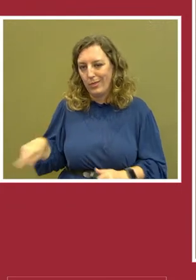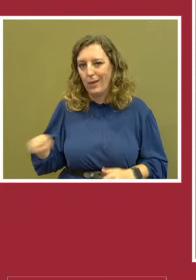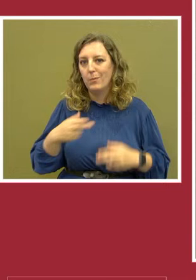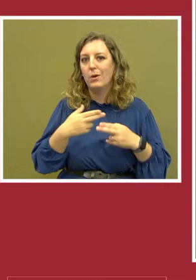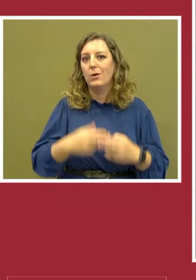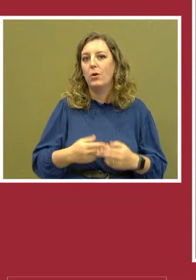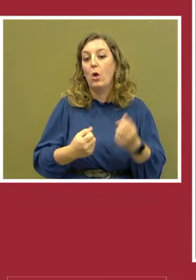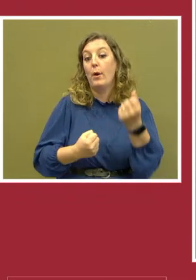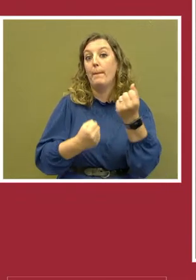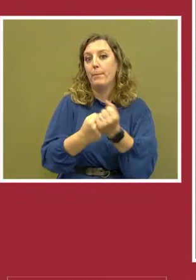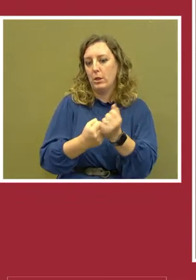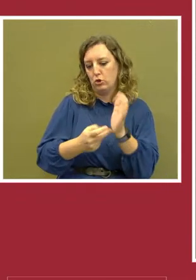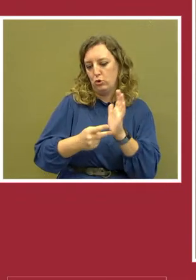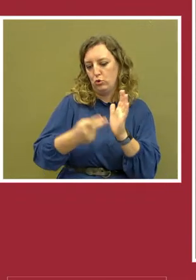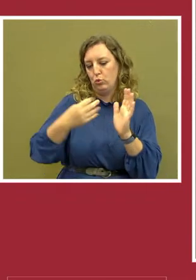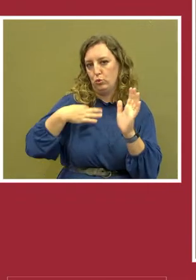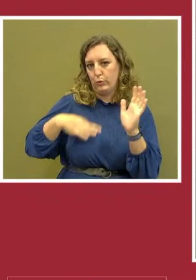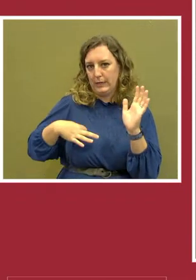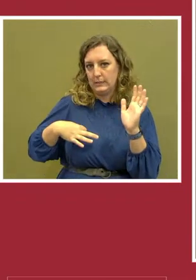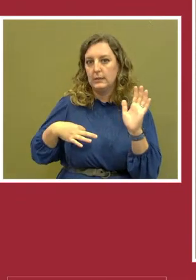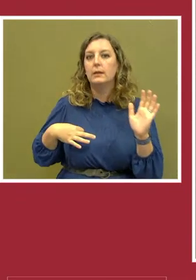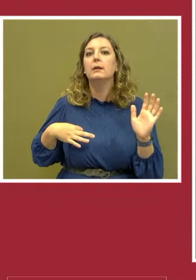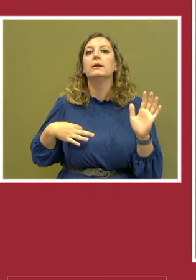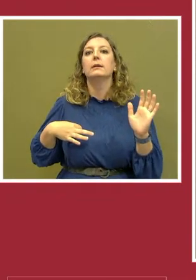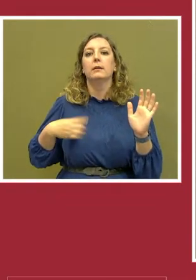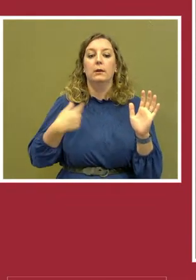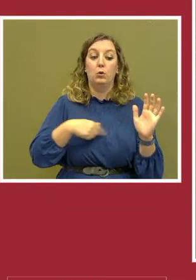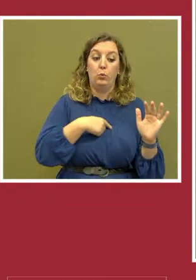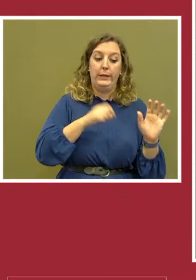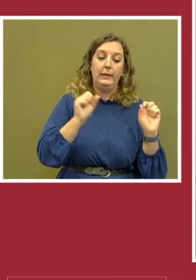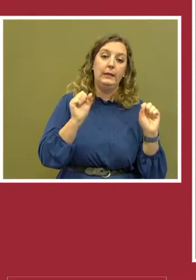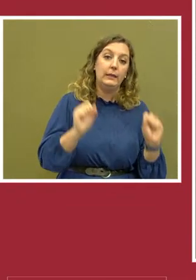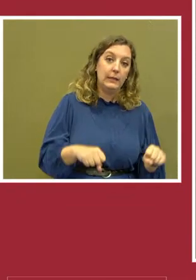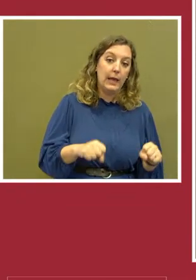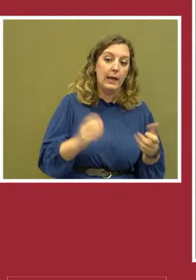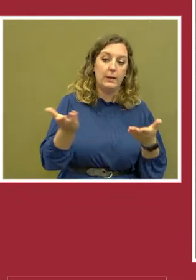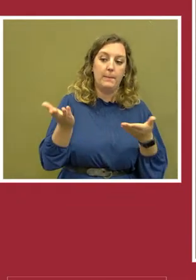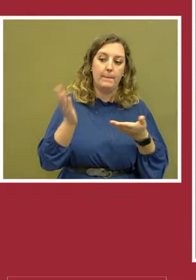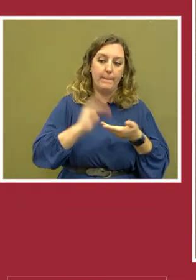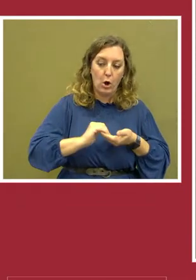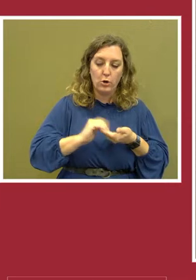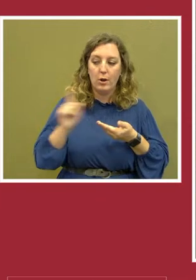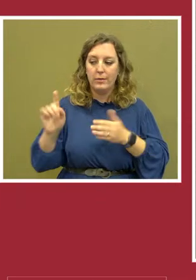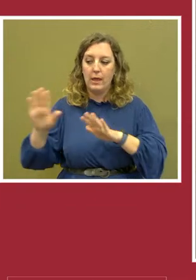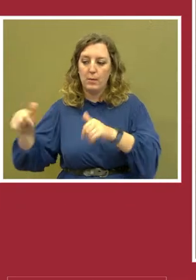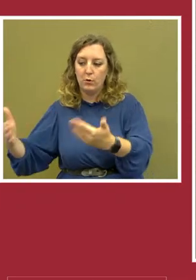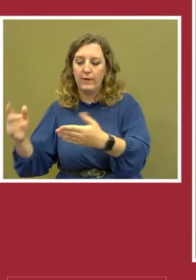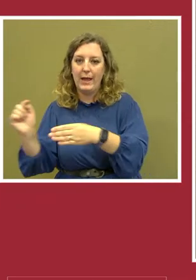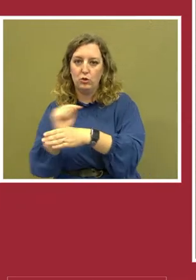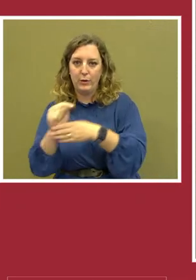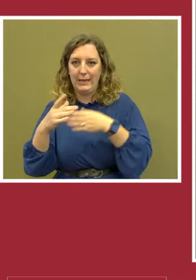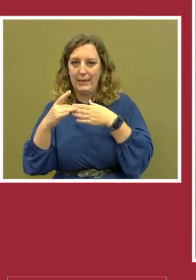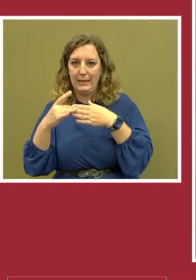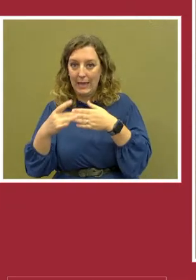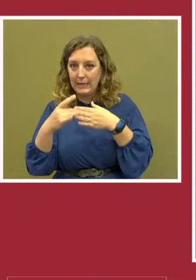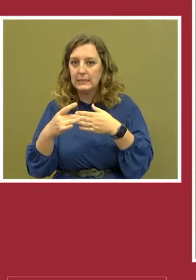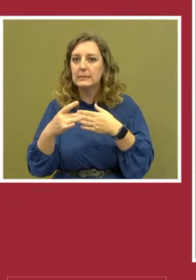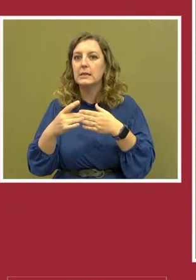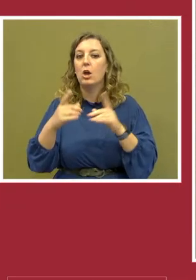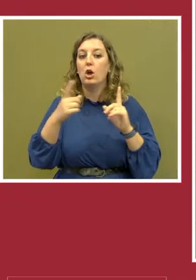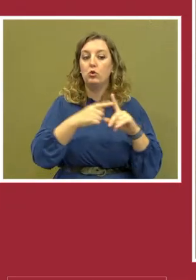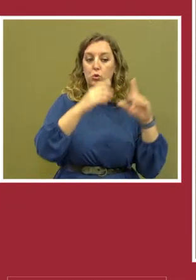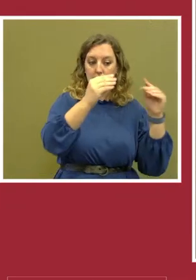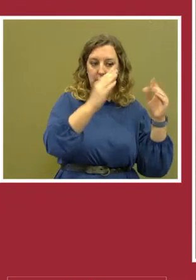called a sponsored dual credit, where we can partner and they can provide training and guidance to